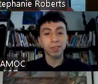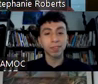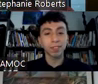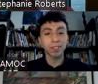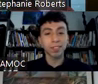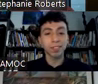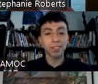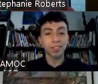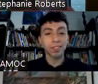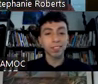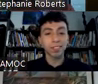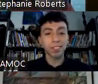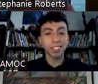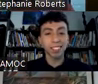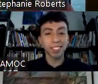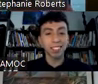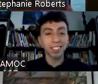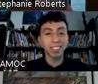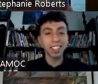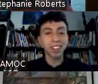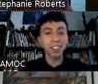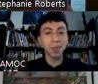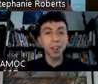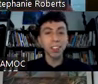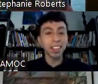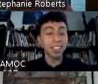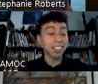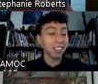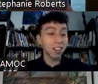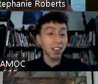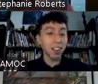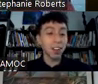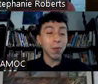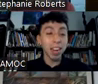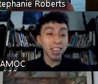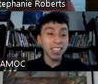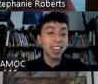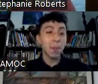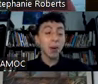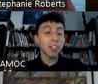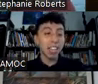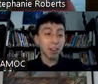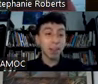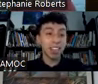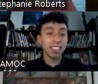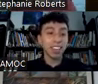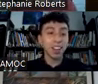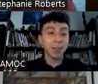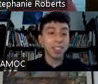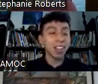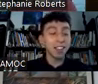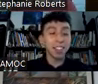look at a photo and it tells a story. So yeah. That's awesome. Well, that's, you know, a great portrait that you